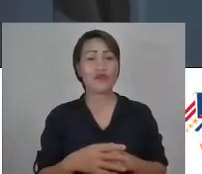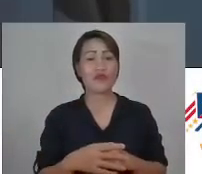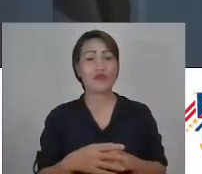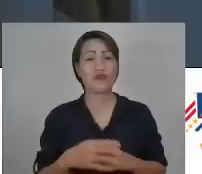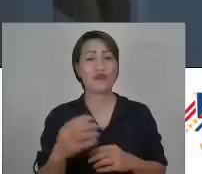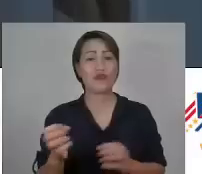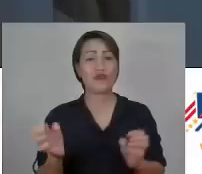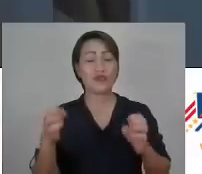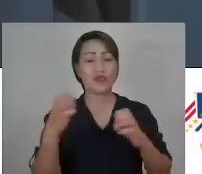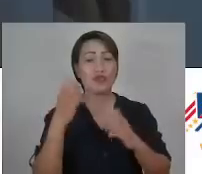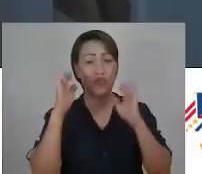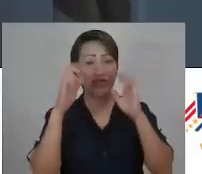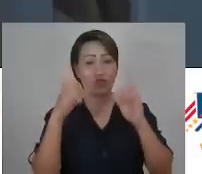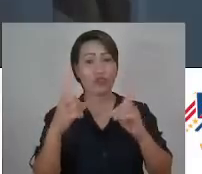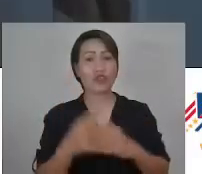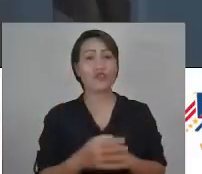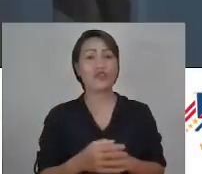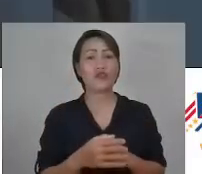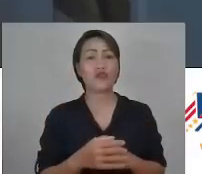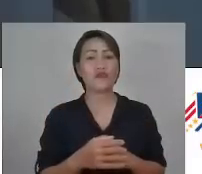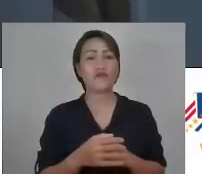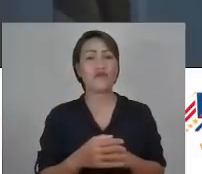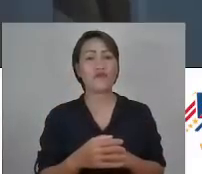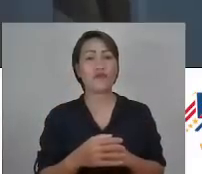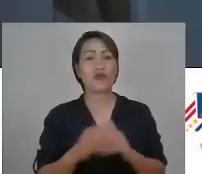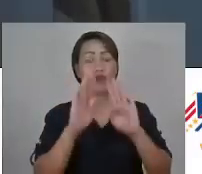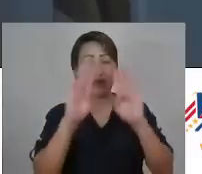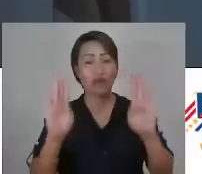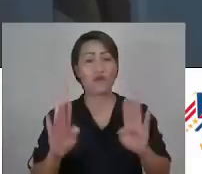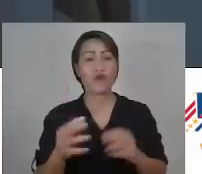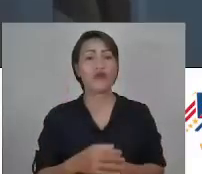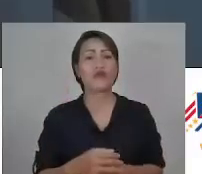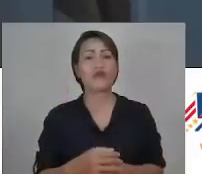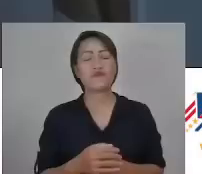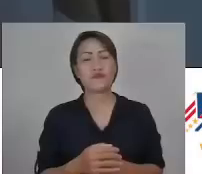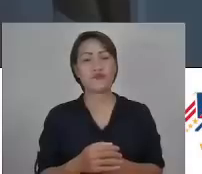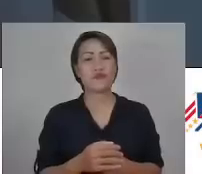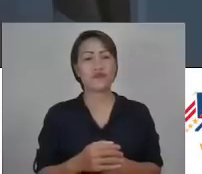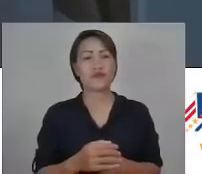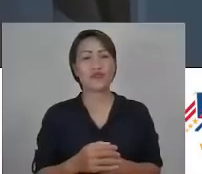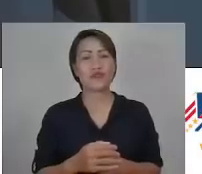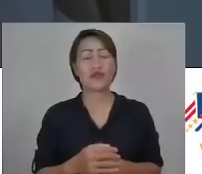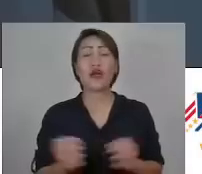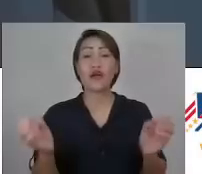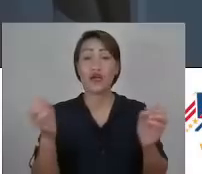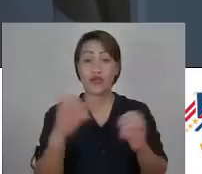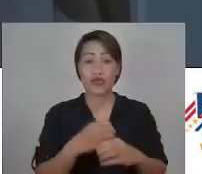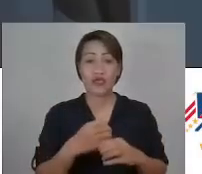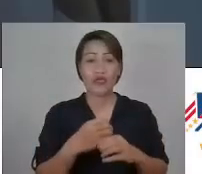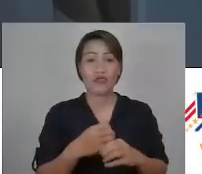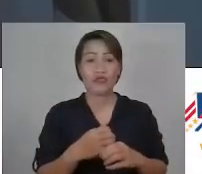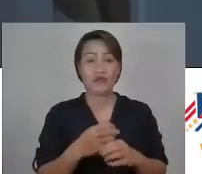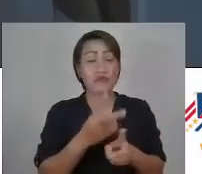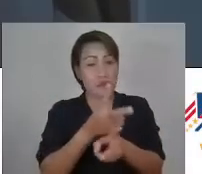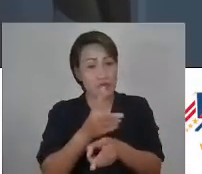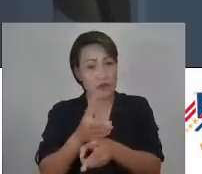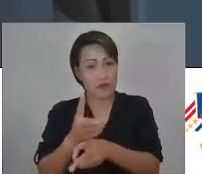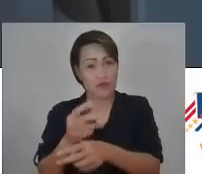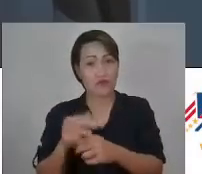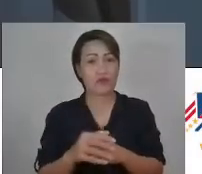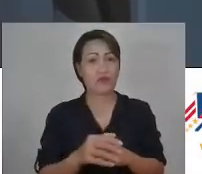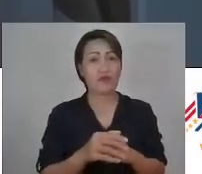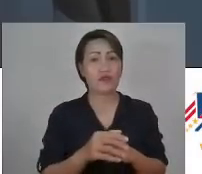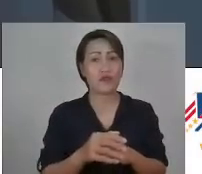Commission of Population Board of Commissioners. Her office handles the concerns of the Philippine